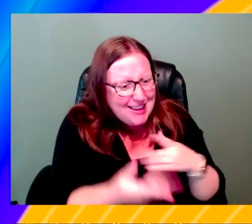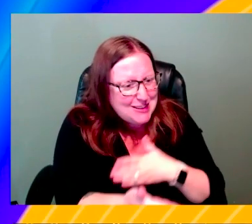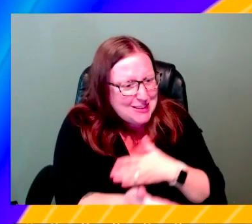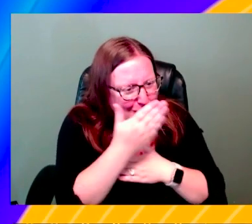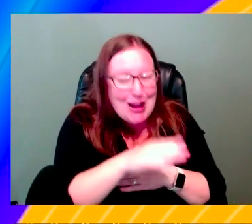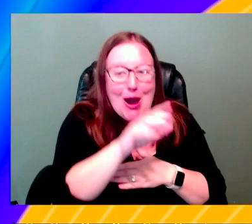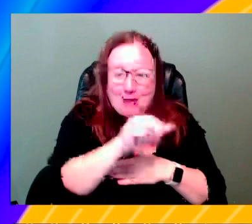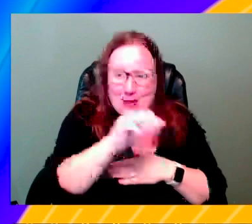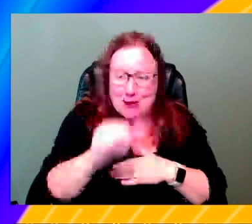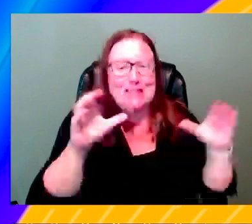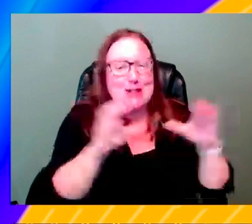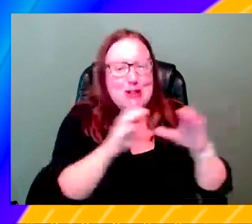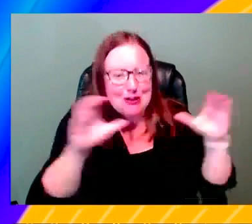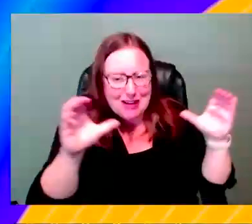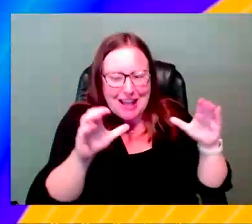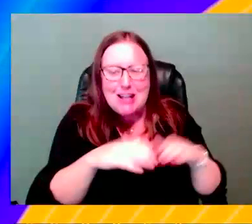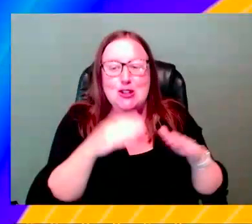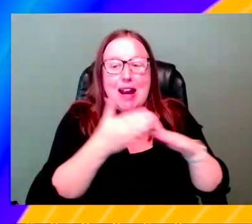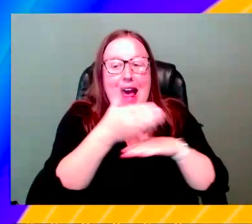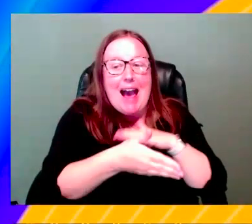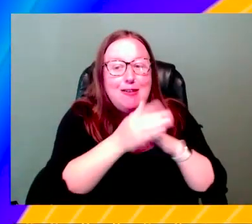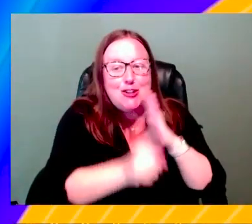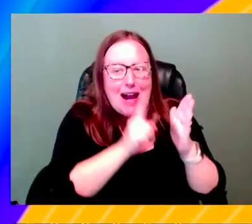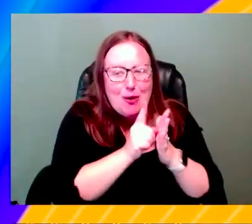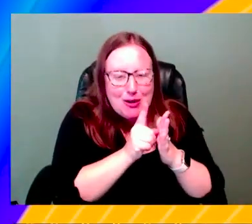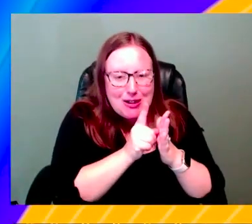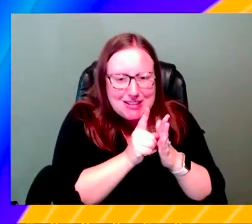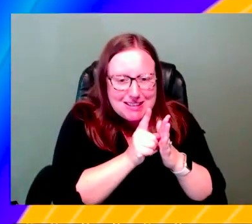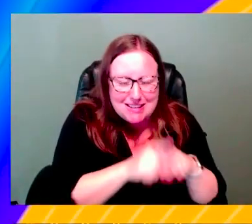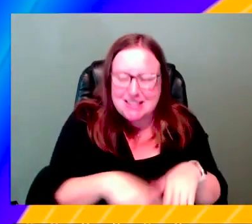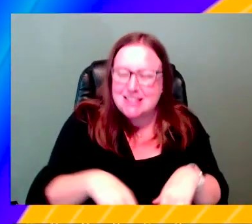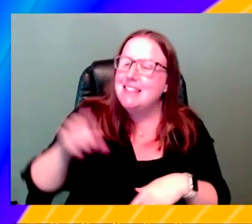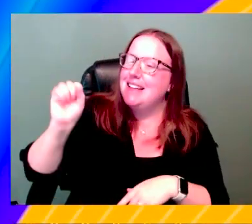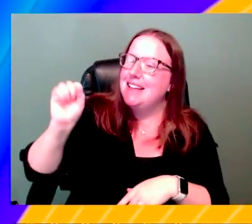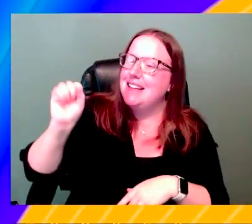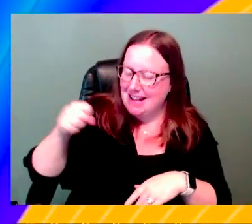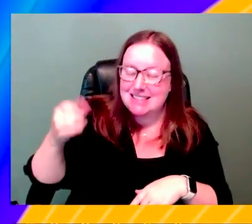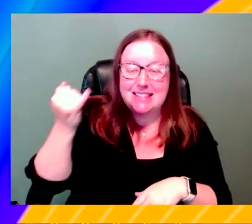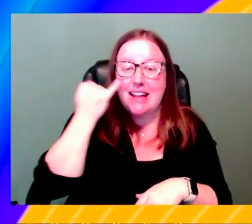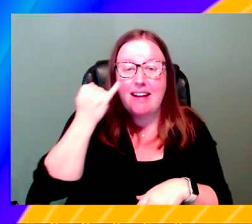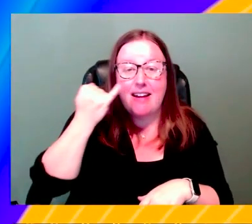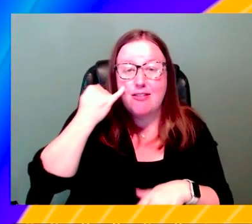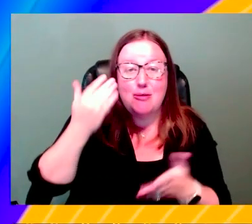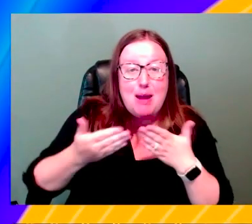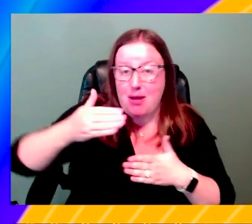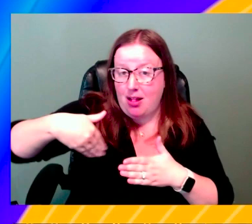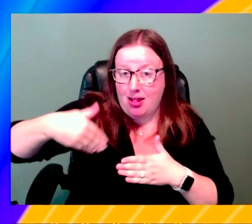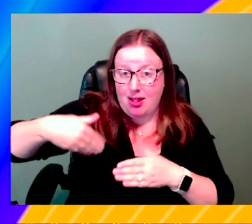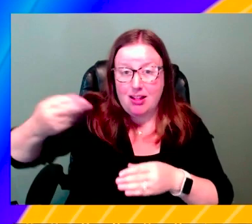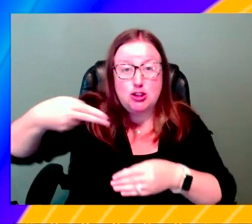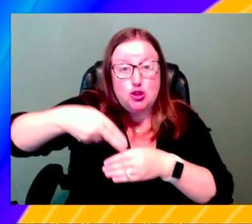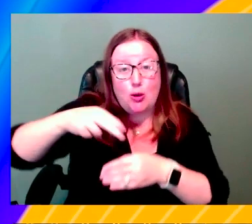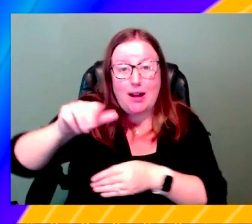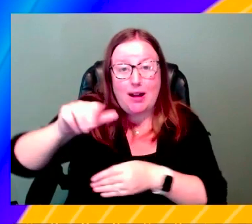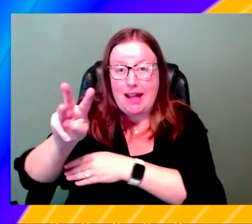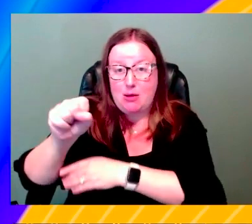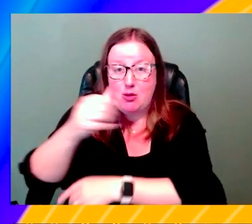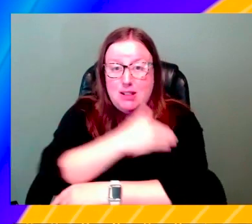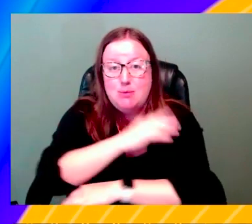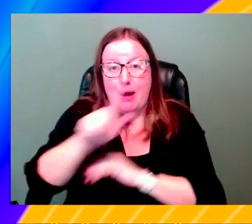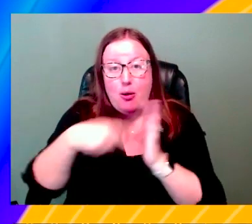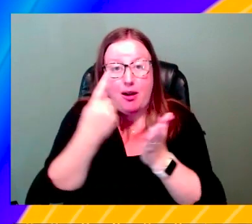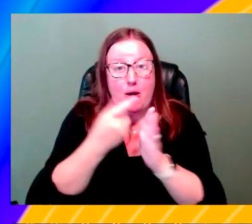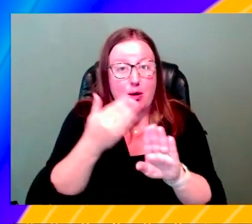Certification Power Hour Series. Yeah, like I said, if you haven't joined AWS Power Hour before, it is